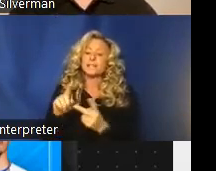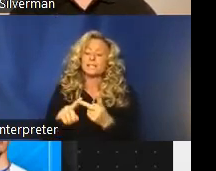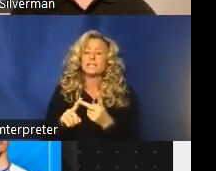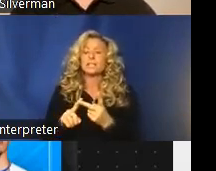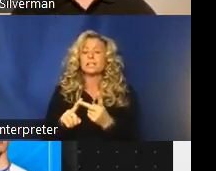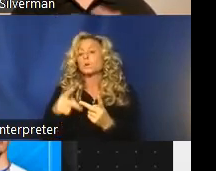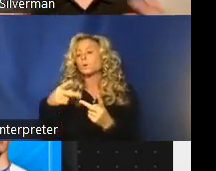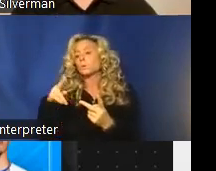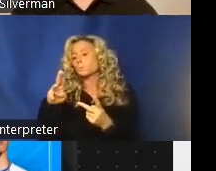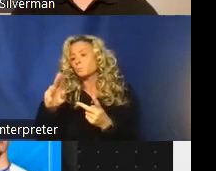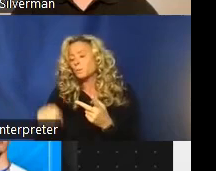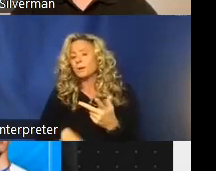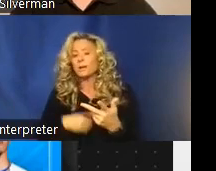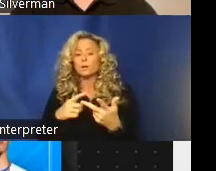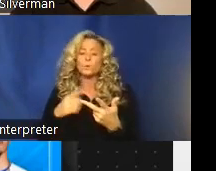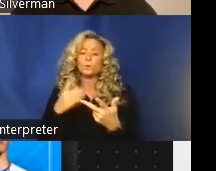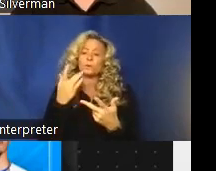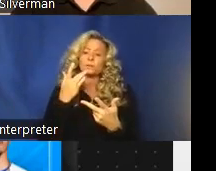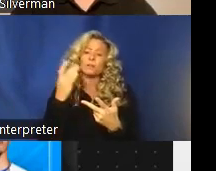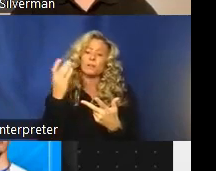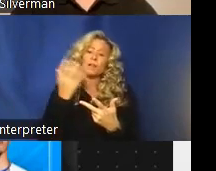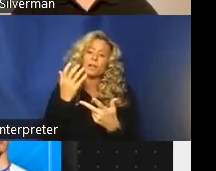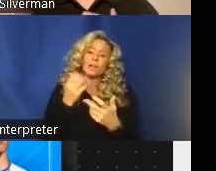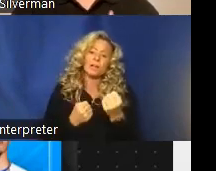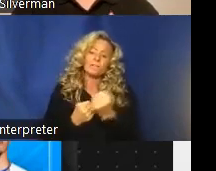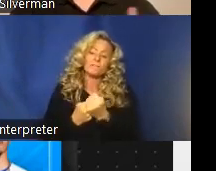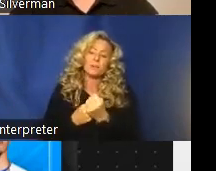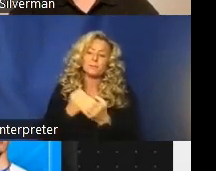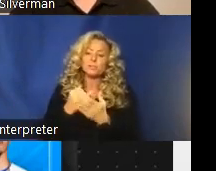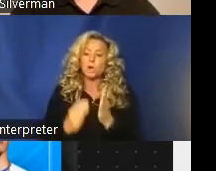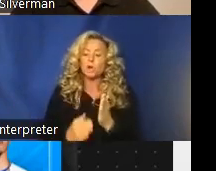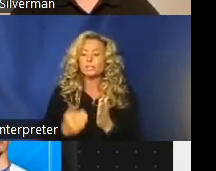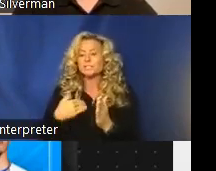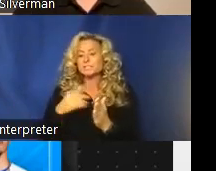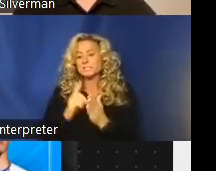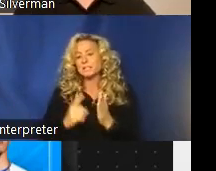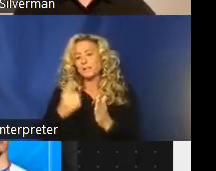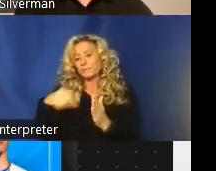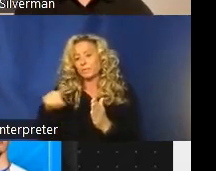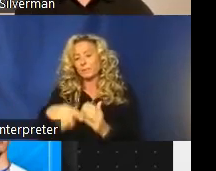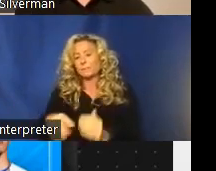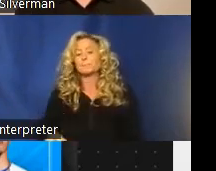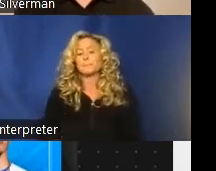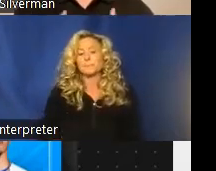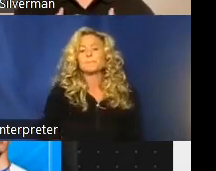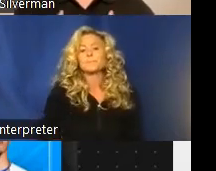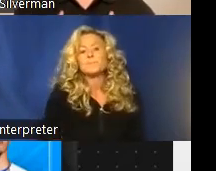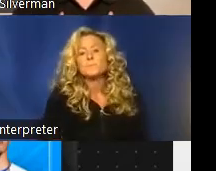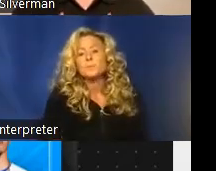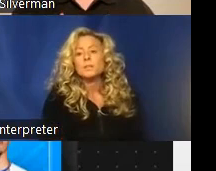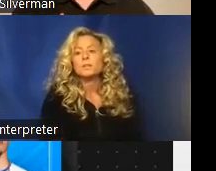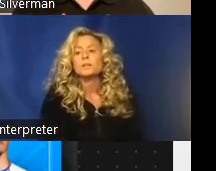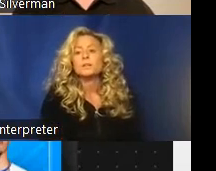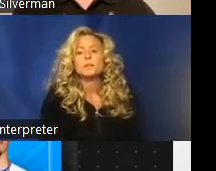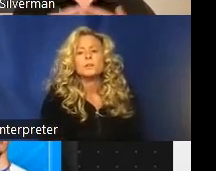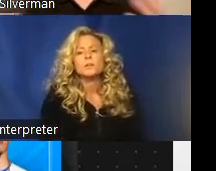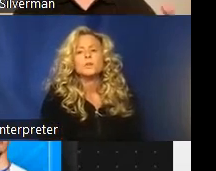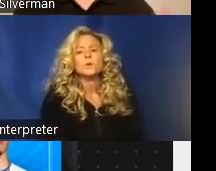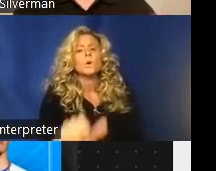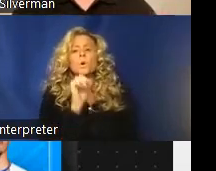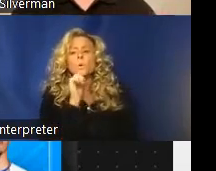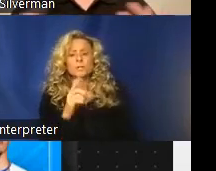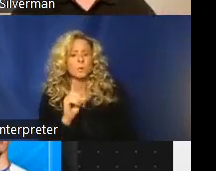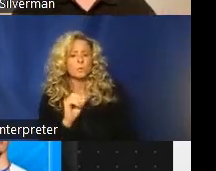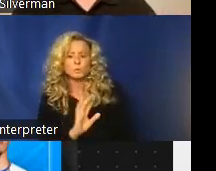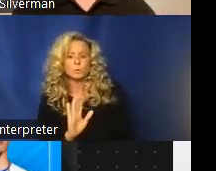Puma, or a famous artist at some point, and have that artist design a card for them. At this point, we don't do that, but that is